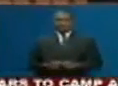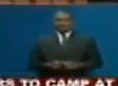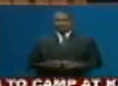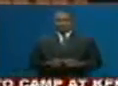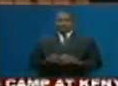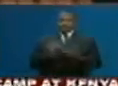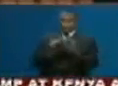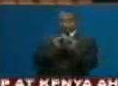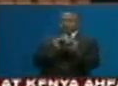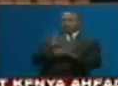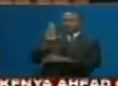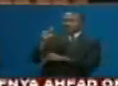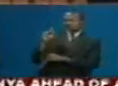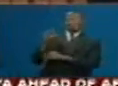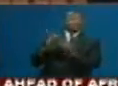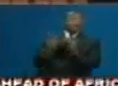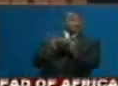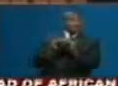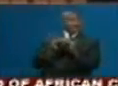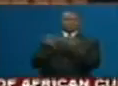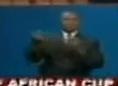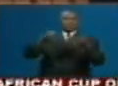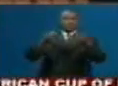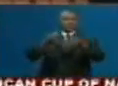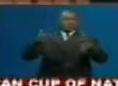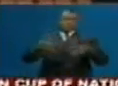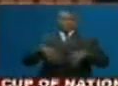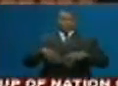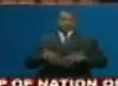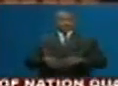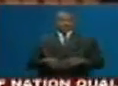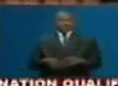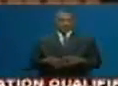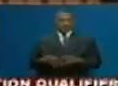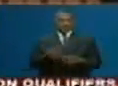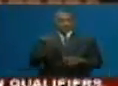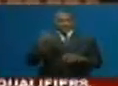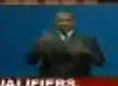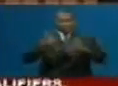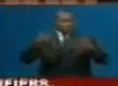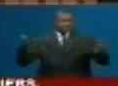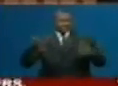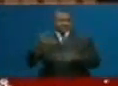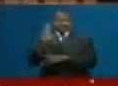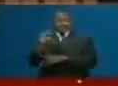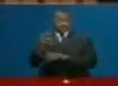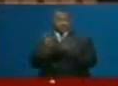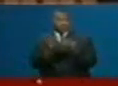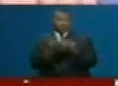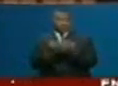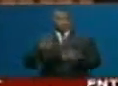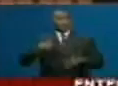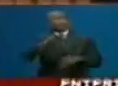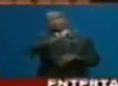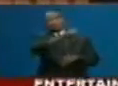UN regular session, our attendance, and that was the biggest event. But I had quite a